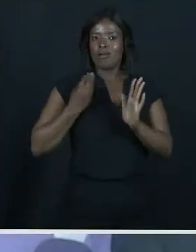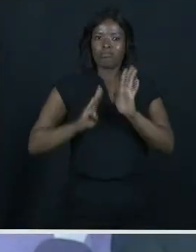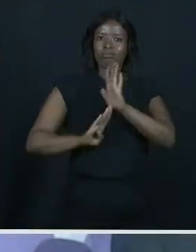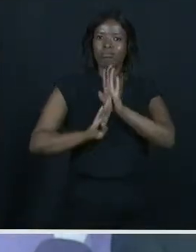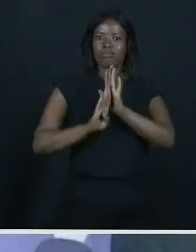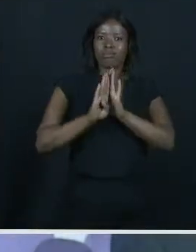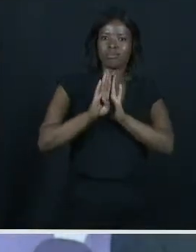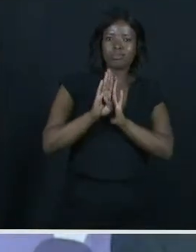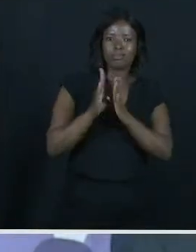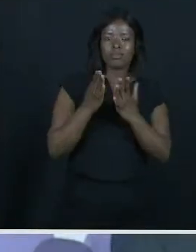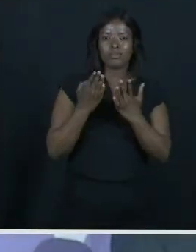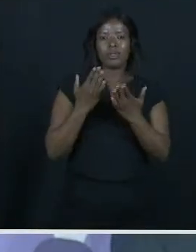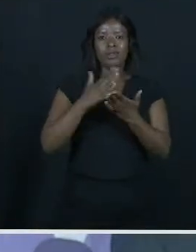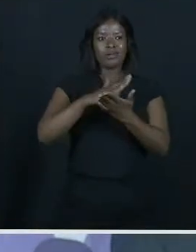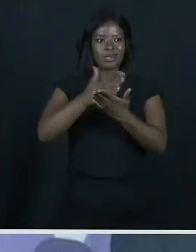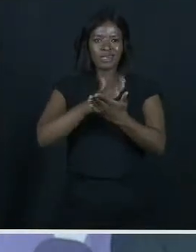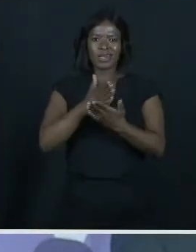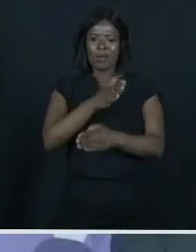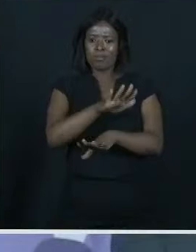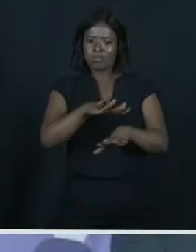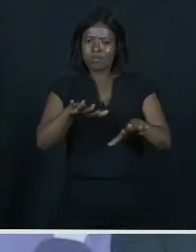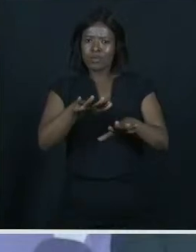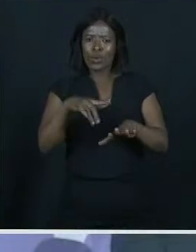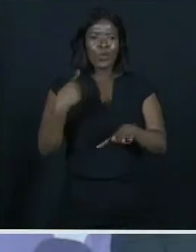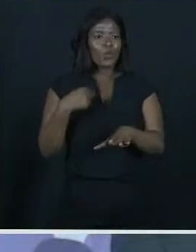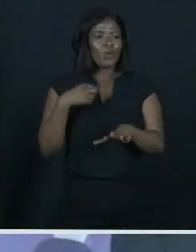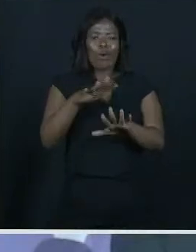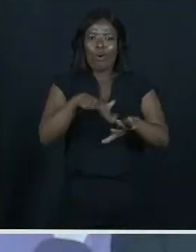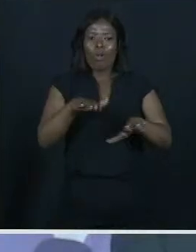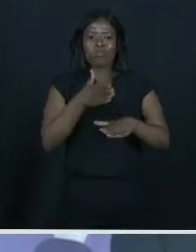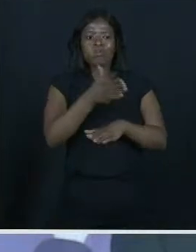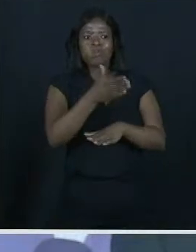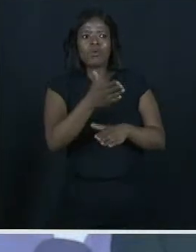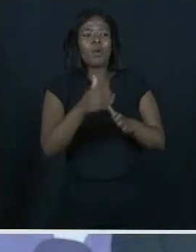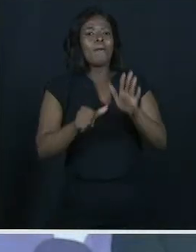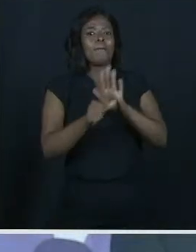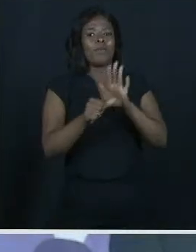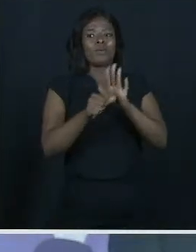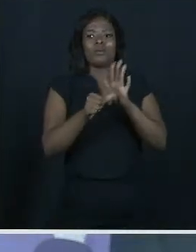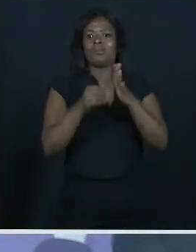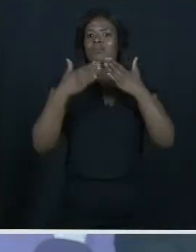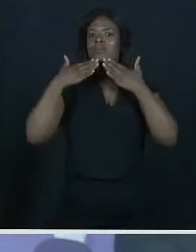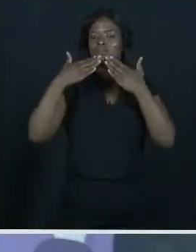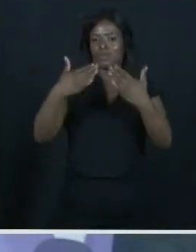these spaces are important, why all of us are important. So thank you very much.